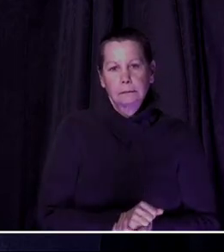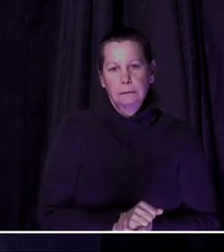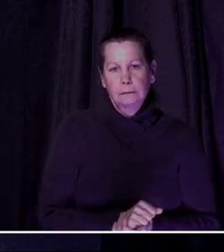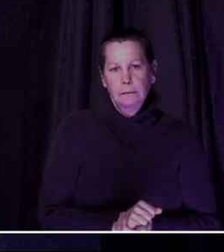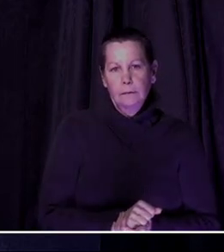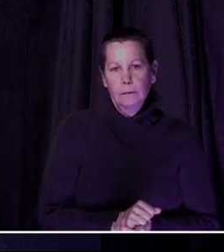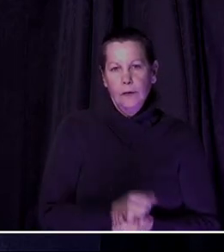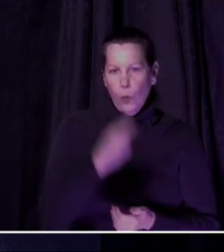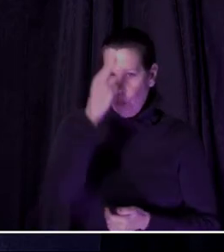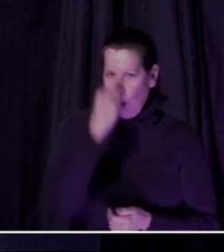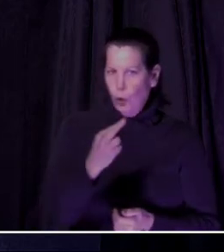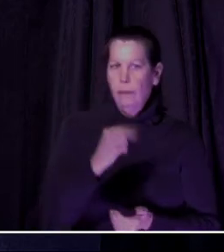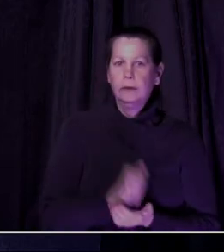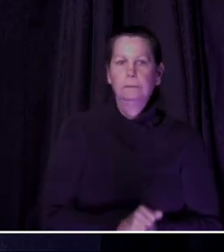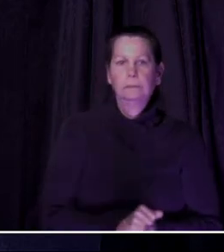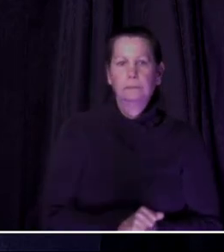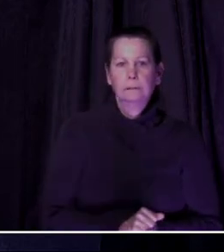Rome.